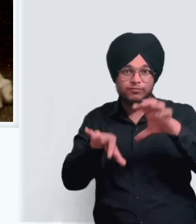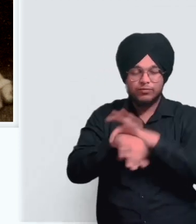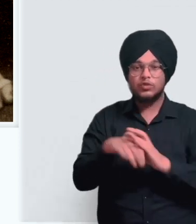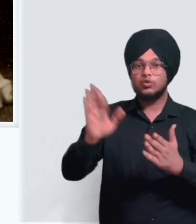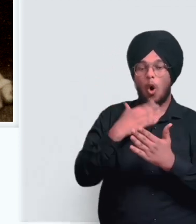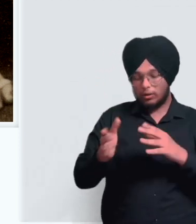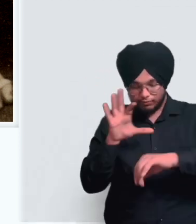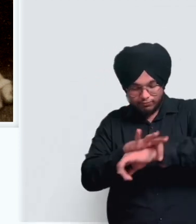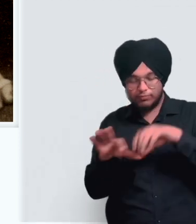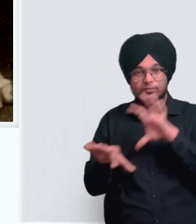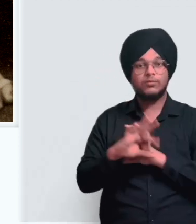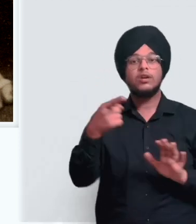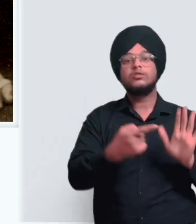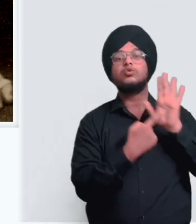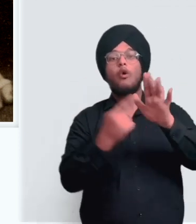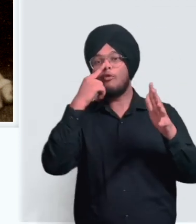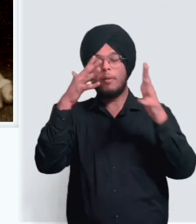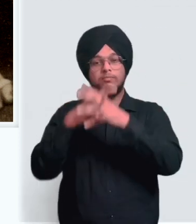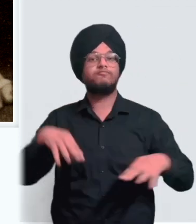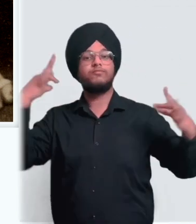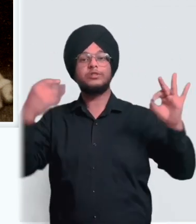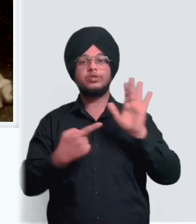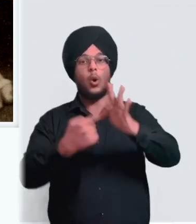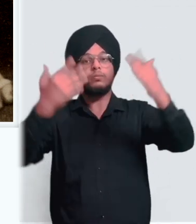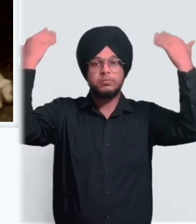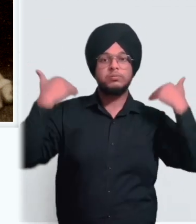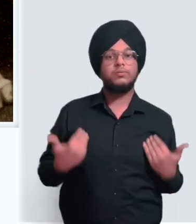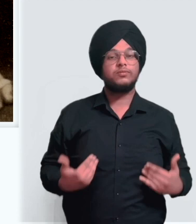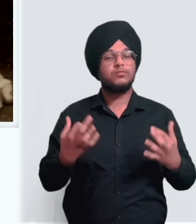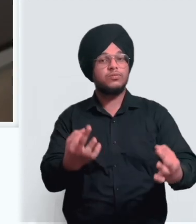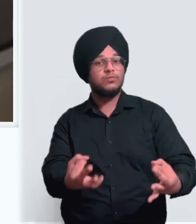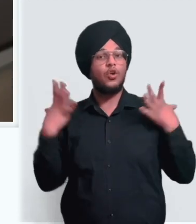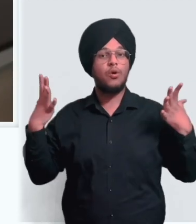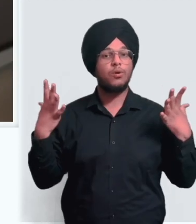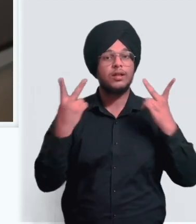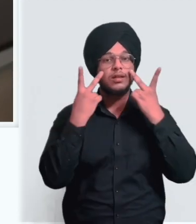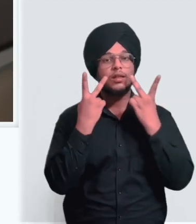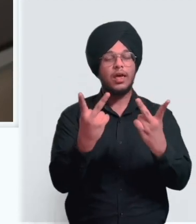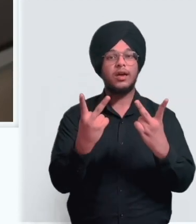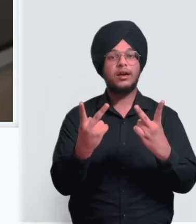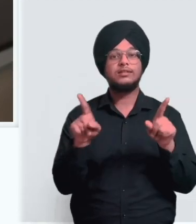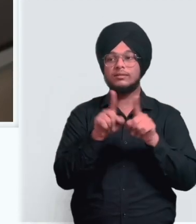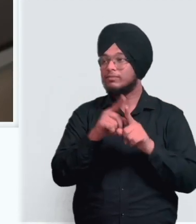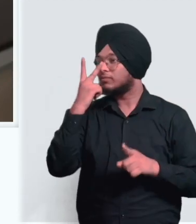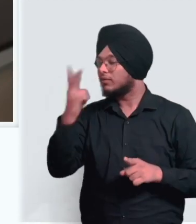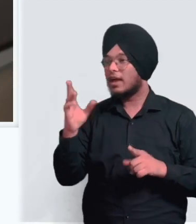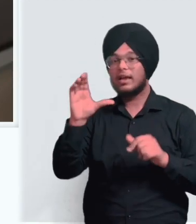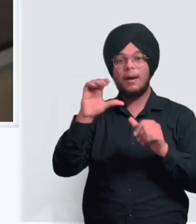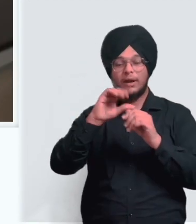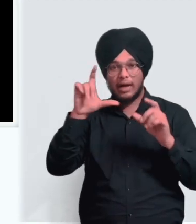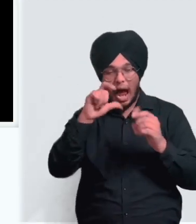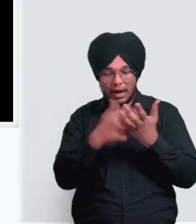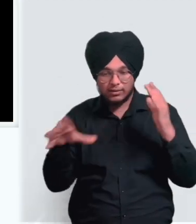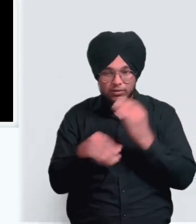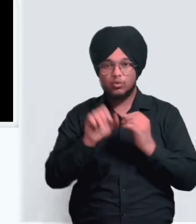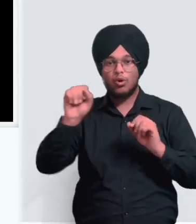on their feet, all indicate that the women are performers. Other reproductions of the image, including cabinet